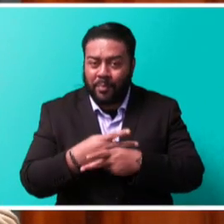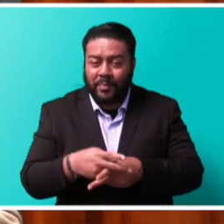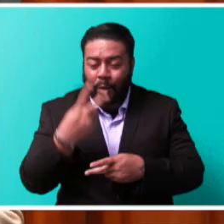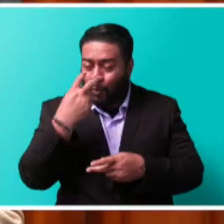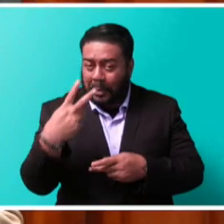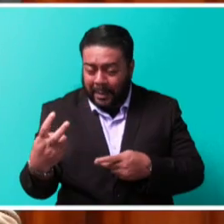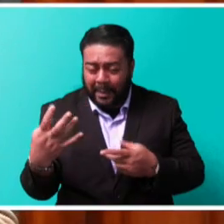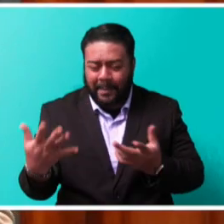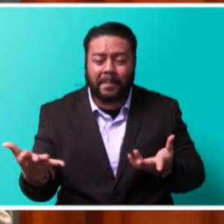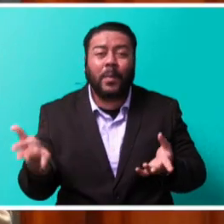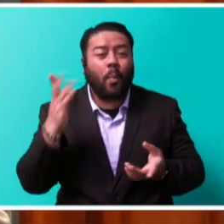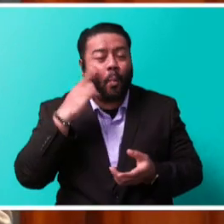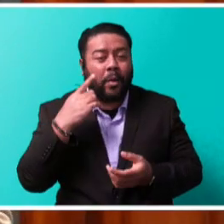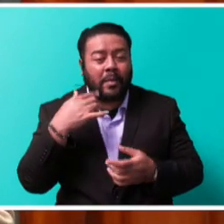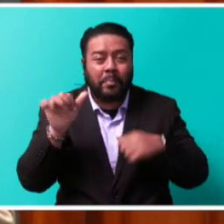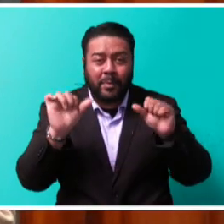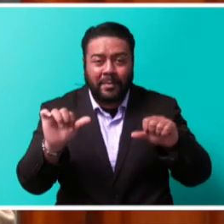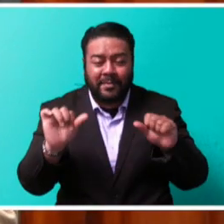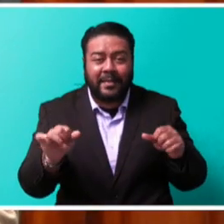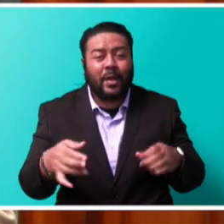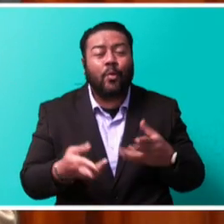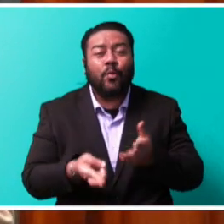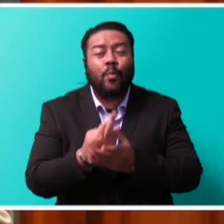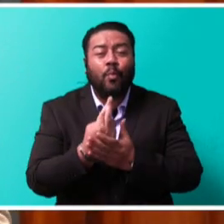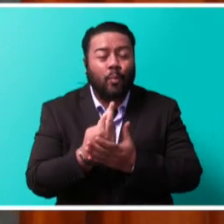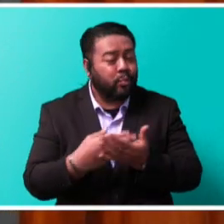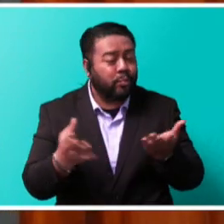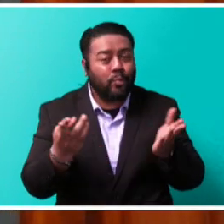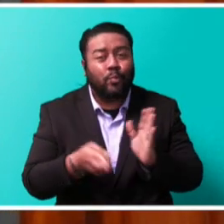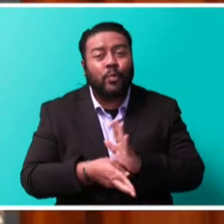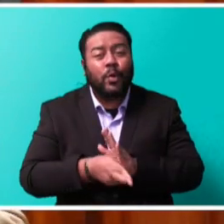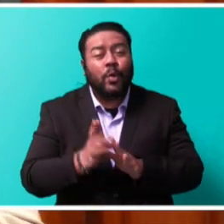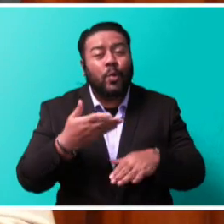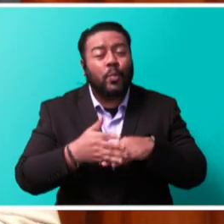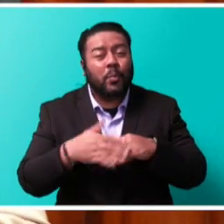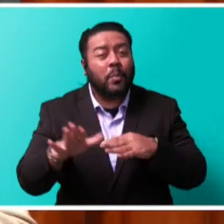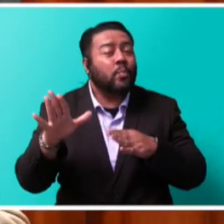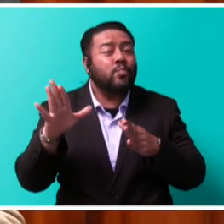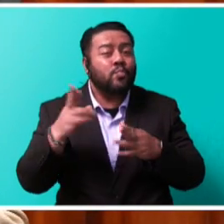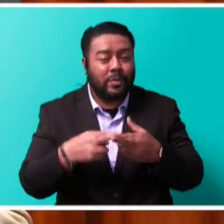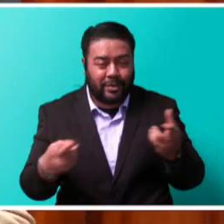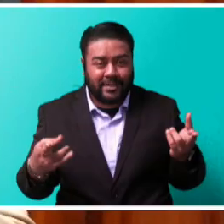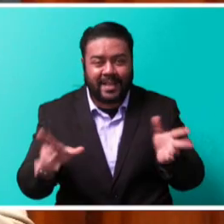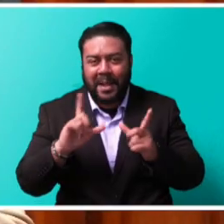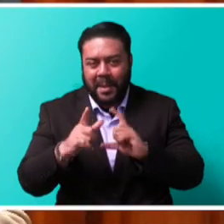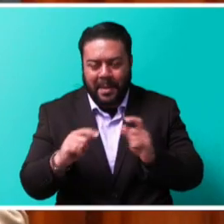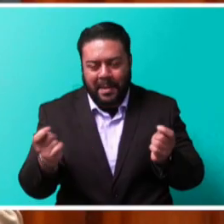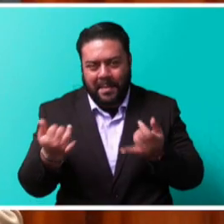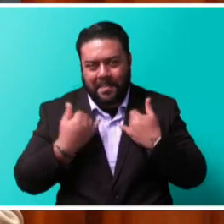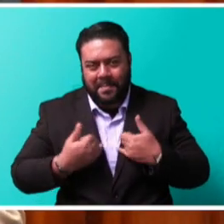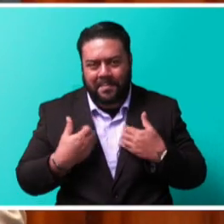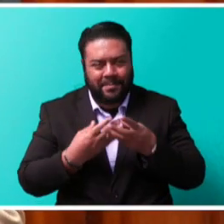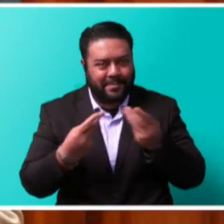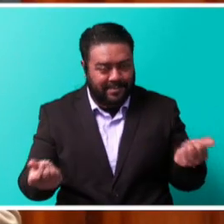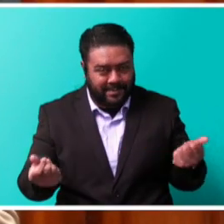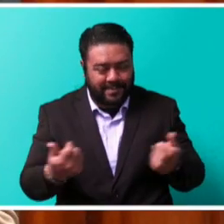watershed protection, renewable resources, and climate change mitigation. Honourable Speaker, the forestry sector therefore